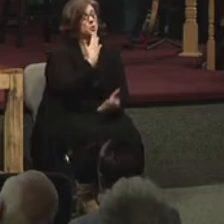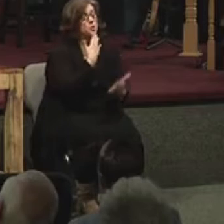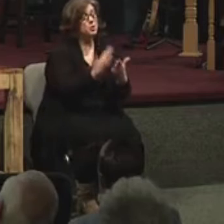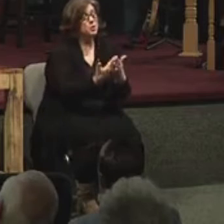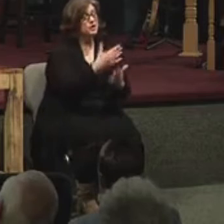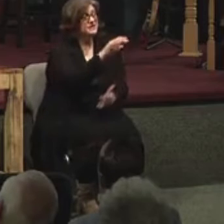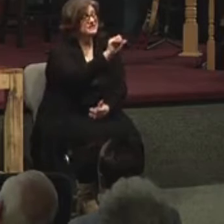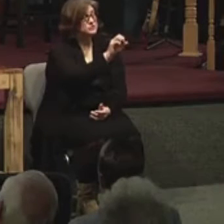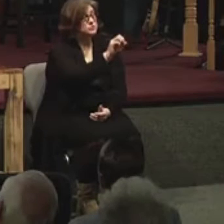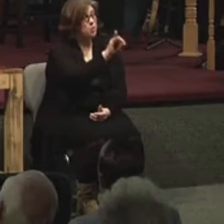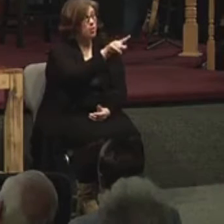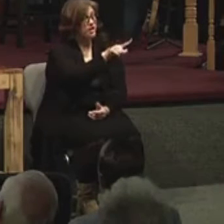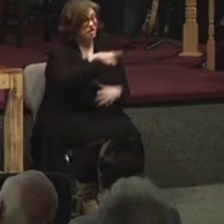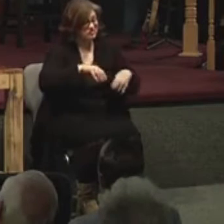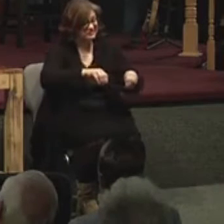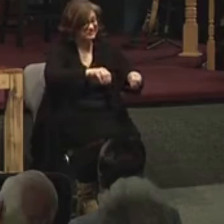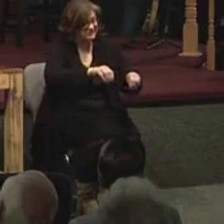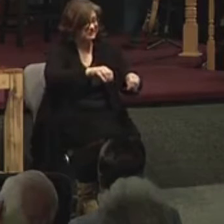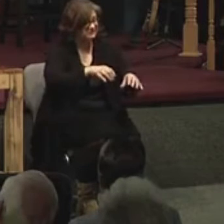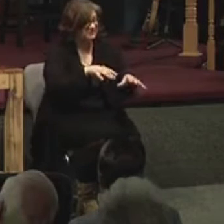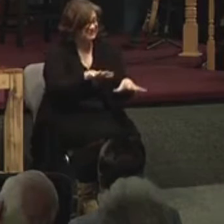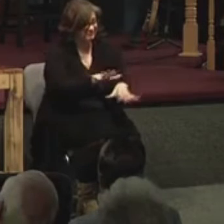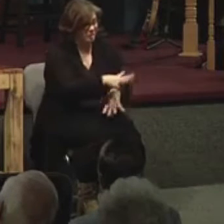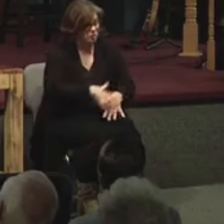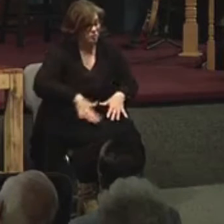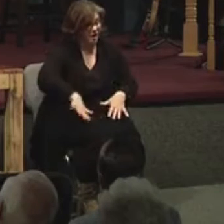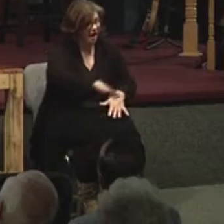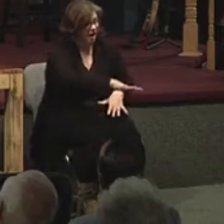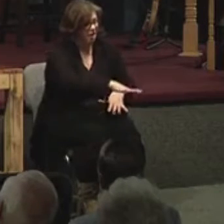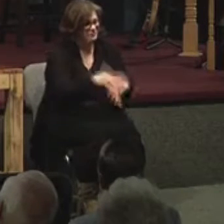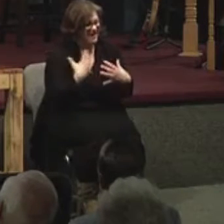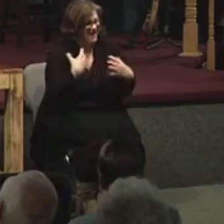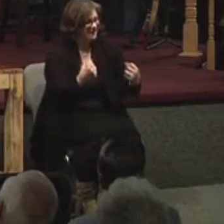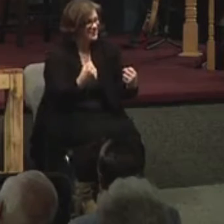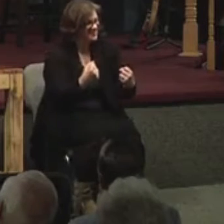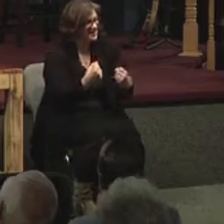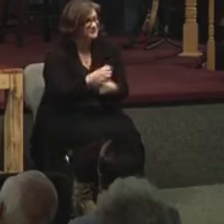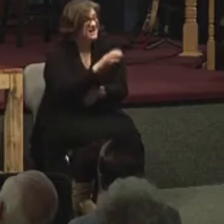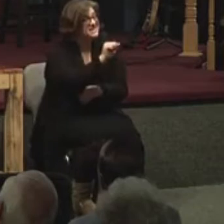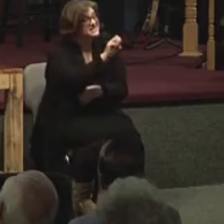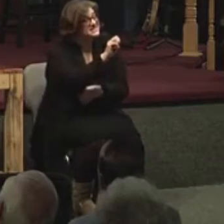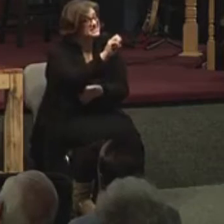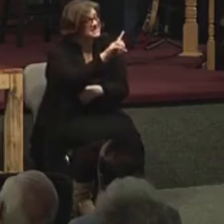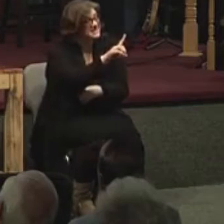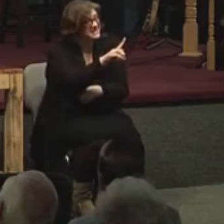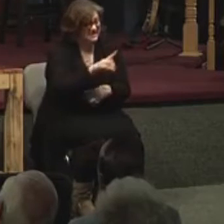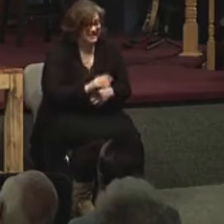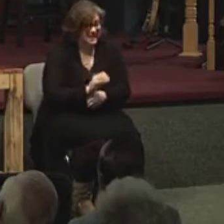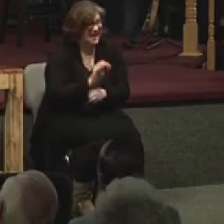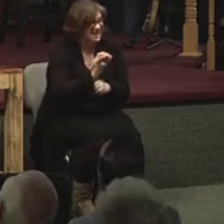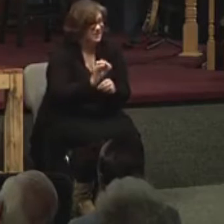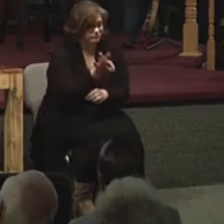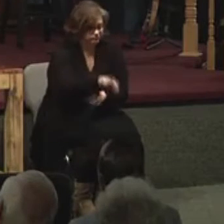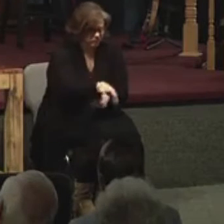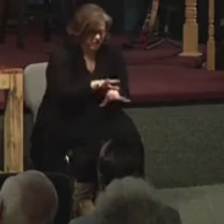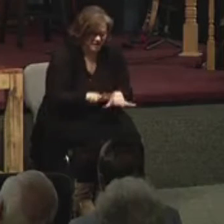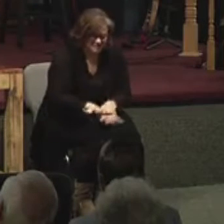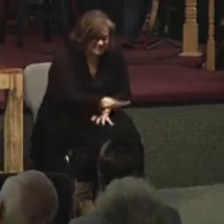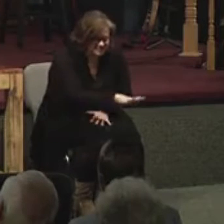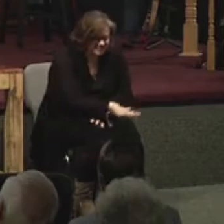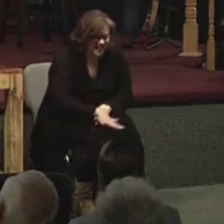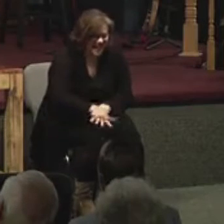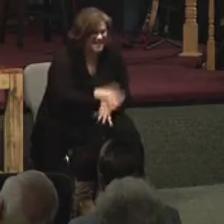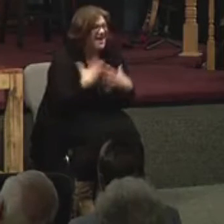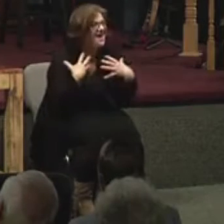hear the word, retain it, and by persevering produce a crop. Notice it says by persevering. That doesn't mean just